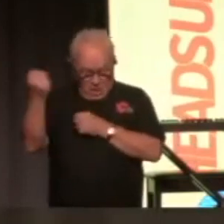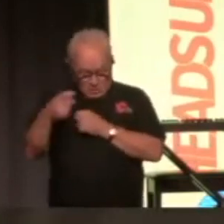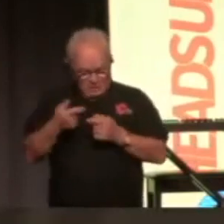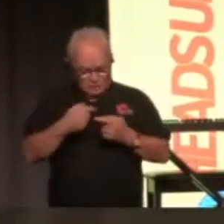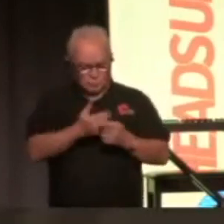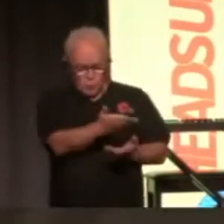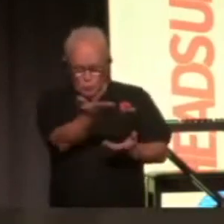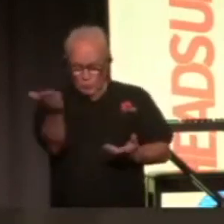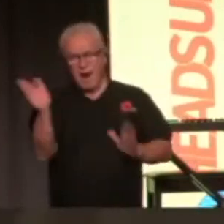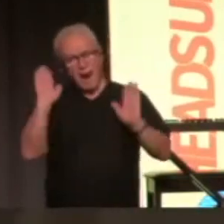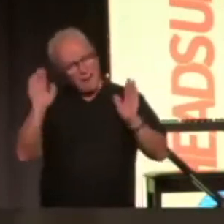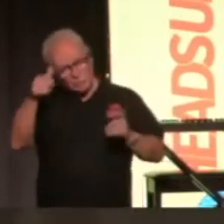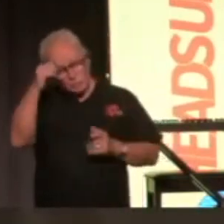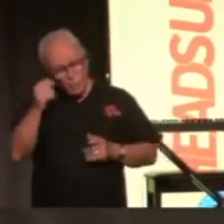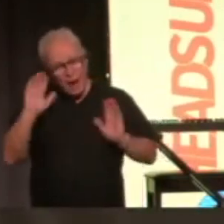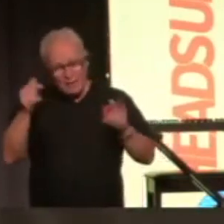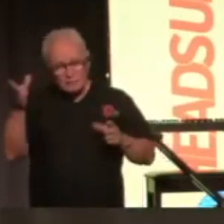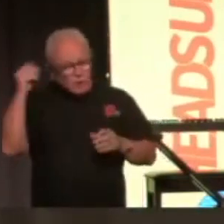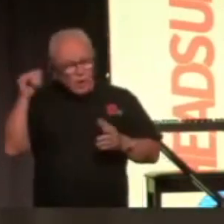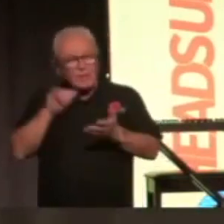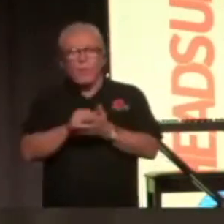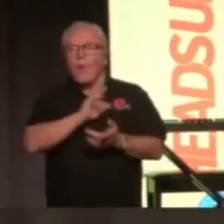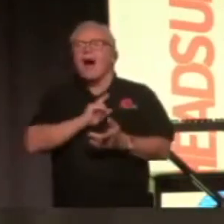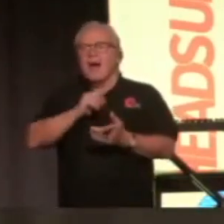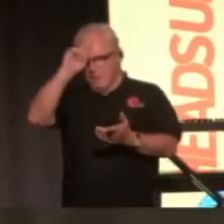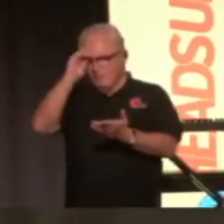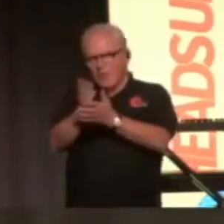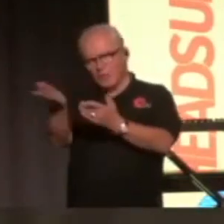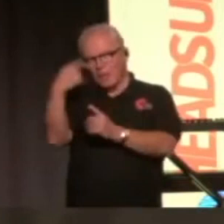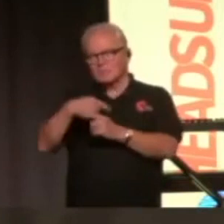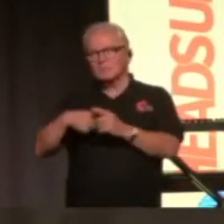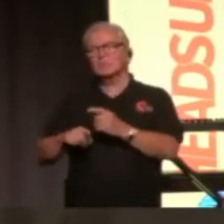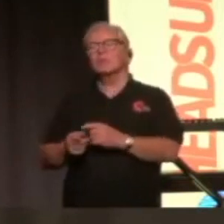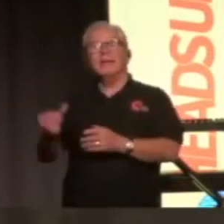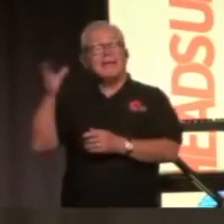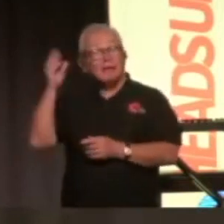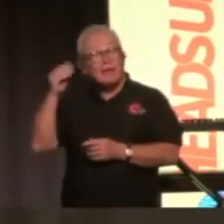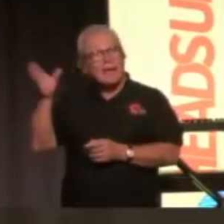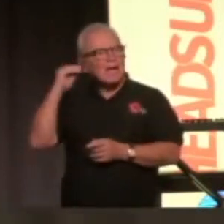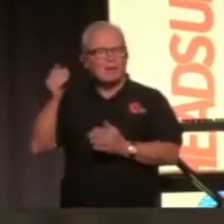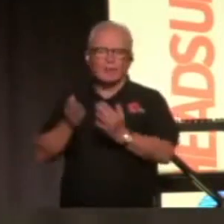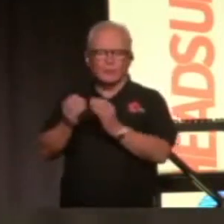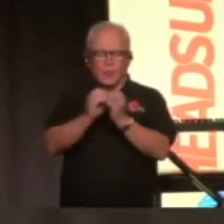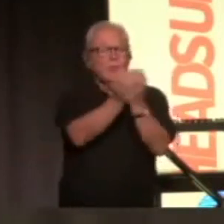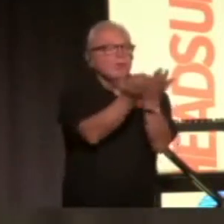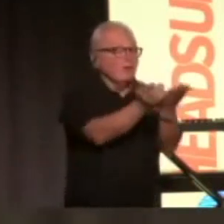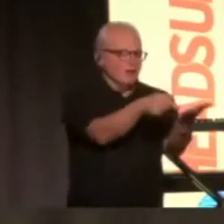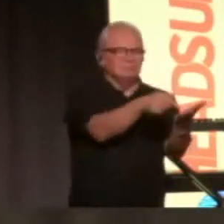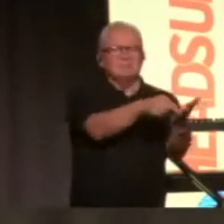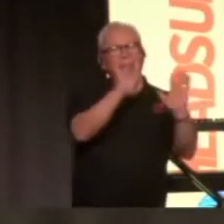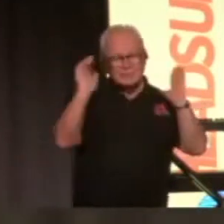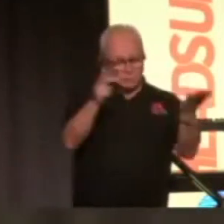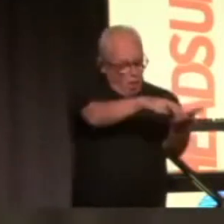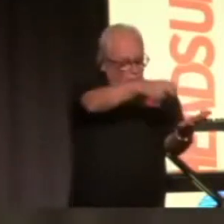You've got to know. You've got to have heard it. Because faith cometh by hearing, and hearing by the word of God. It has to leap out of the page at you